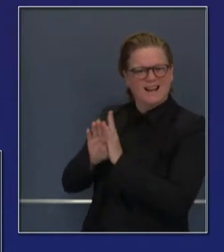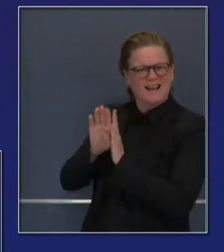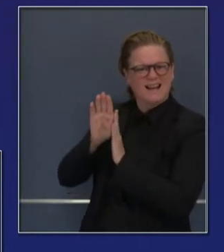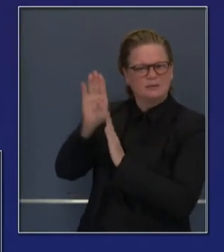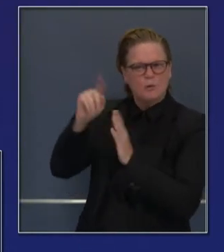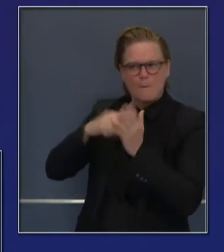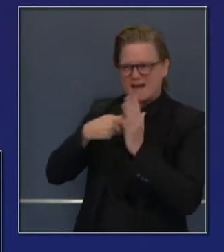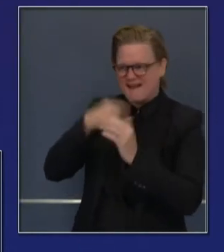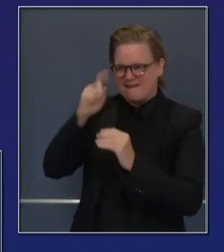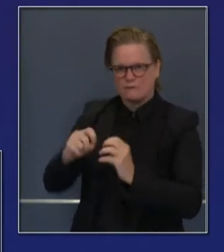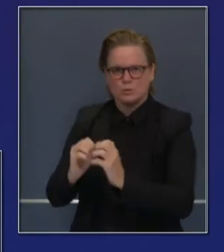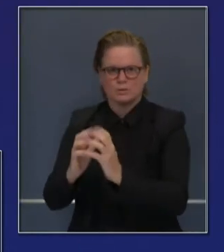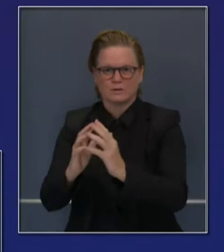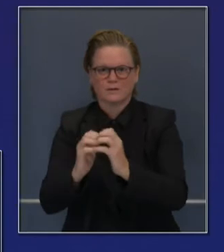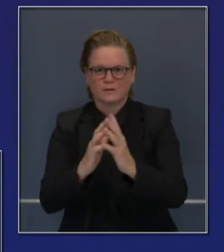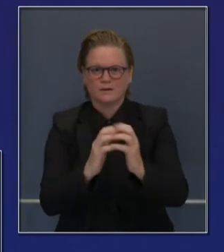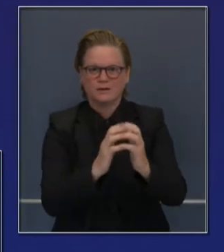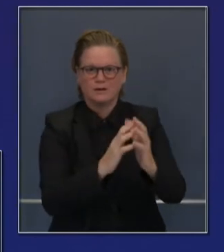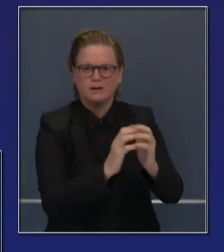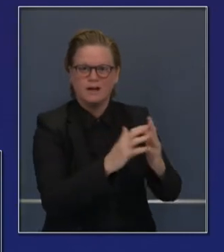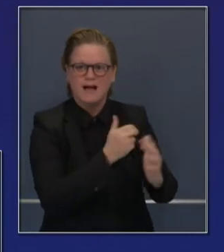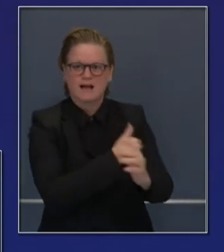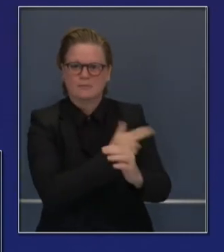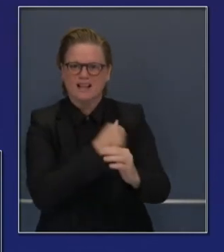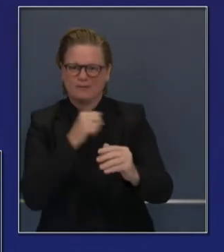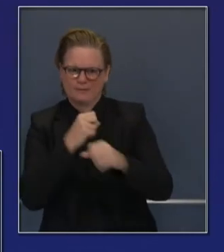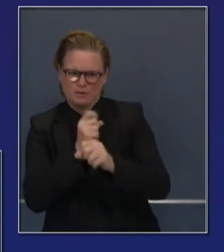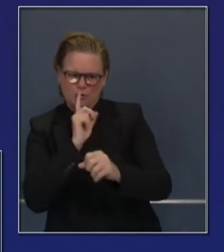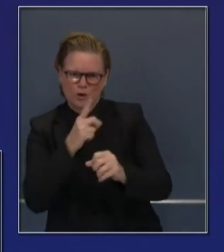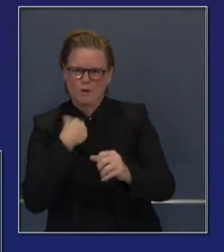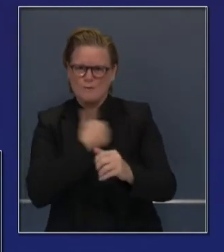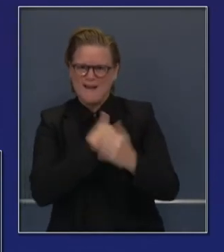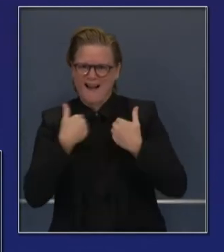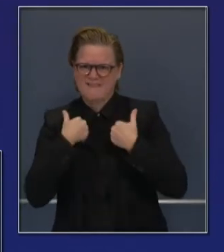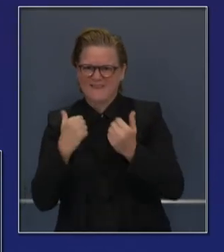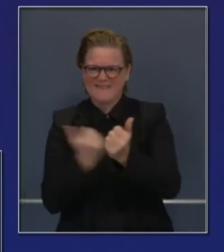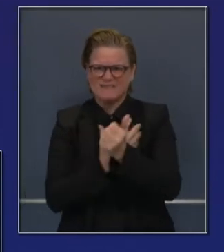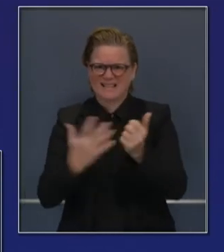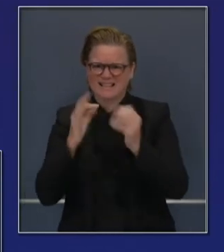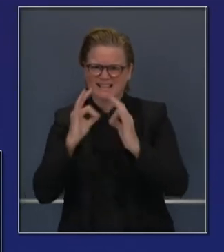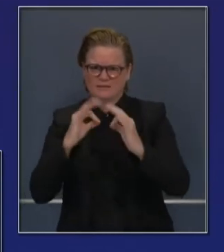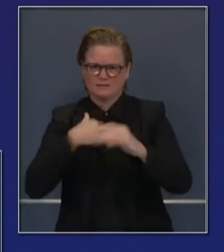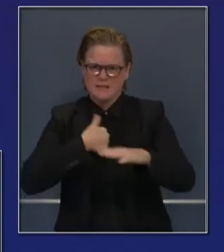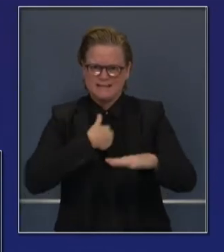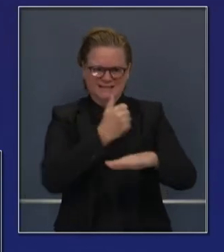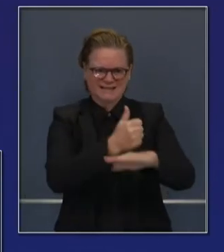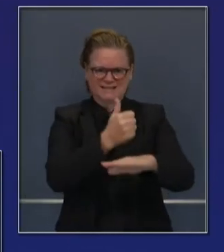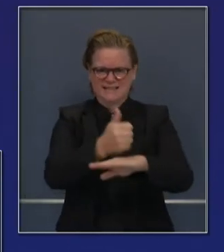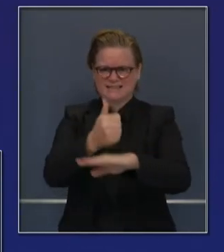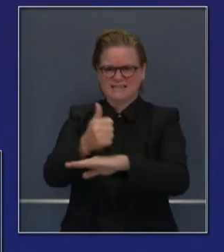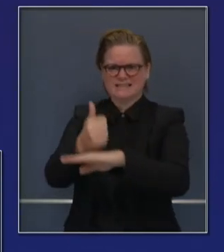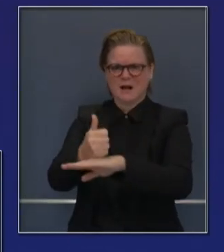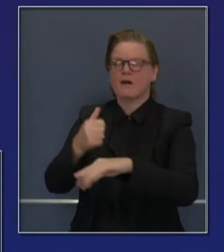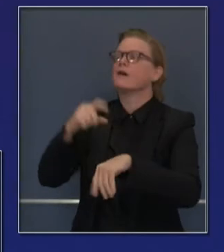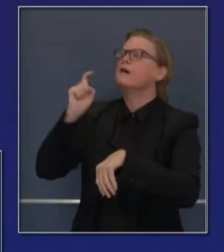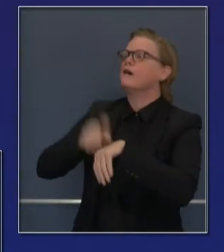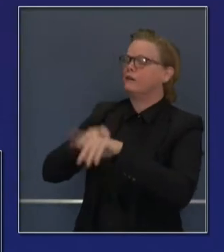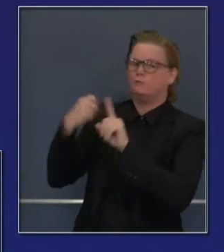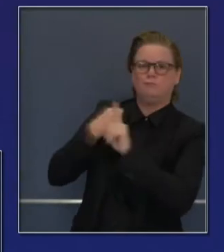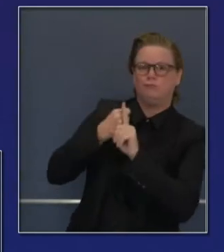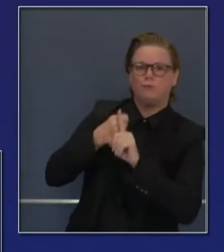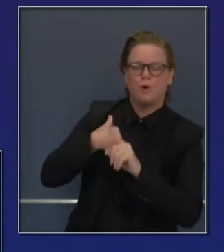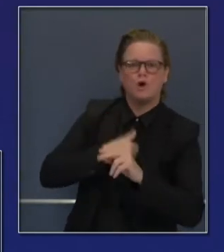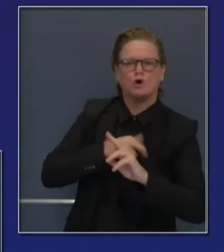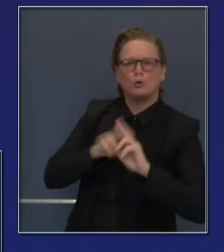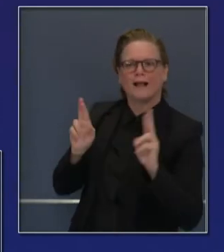make sure all of the different waivers and permissions are in place so people can really, hospitals can do all they can for the